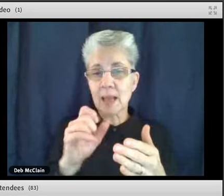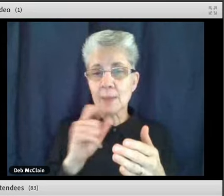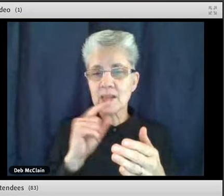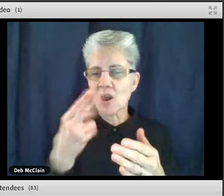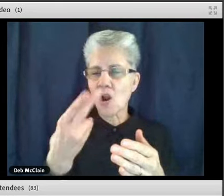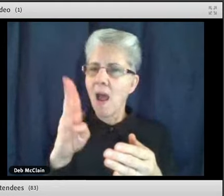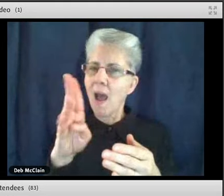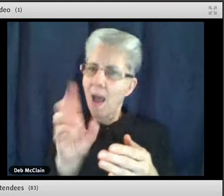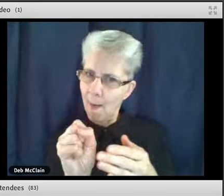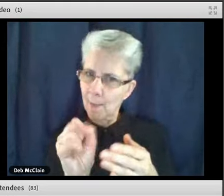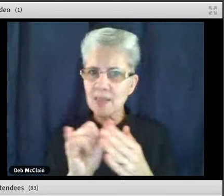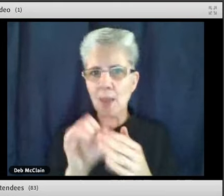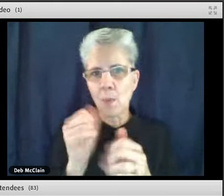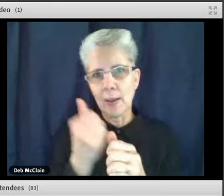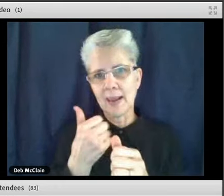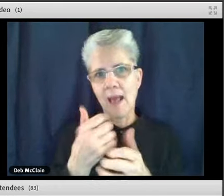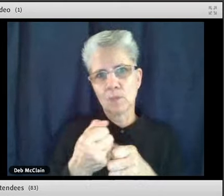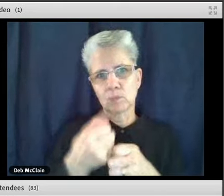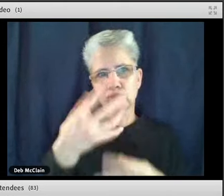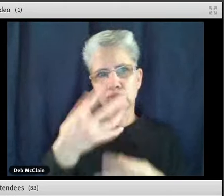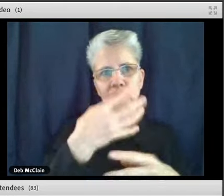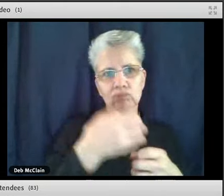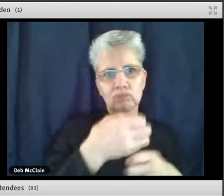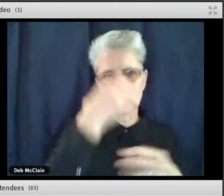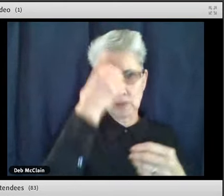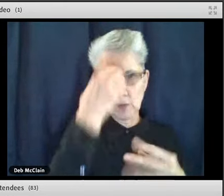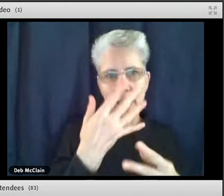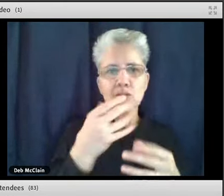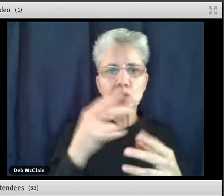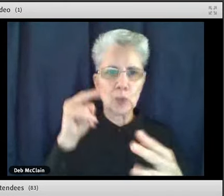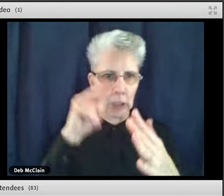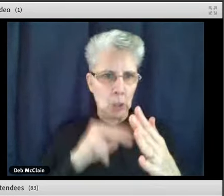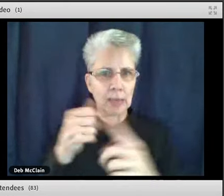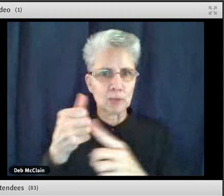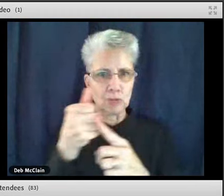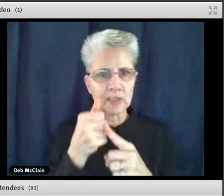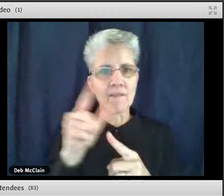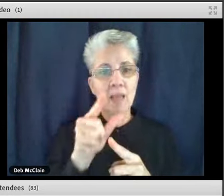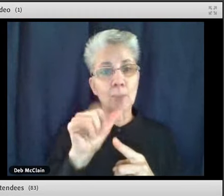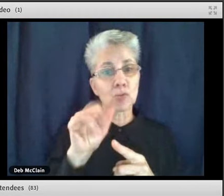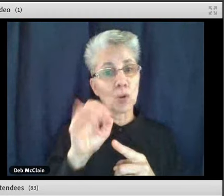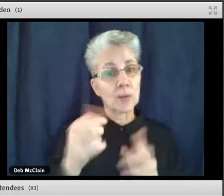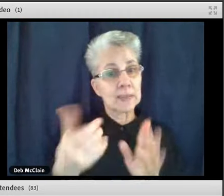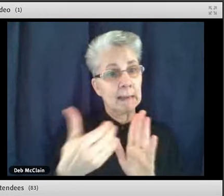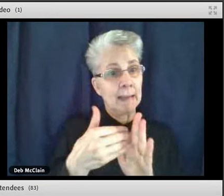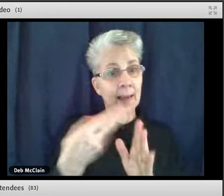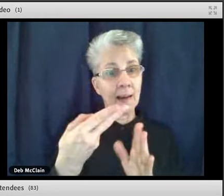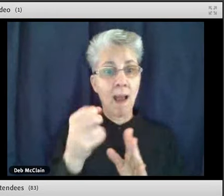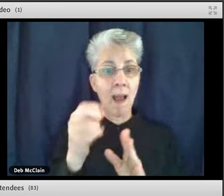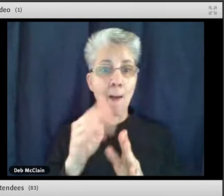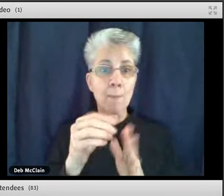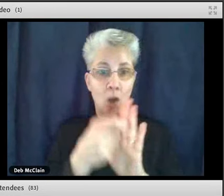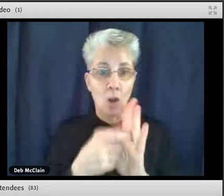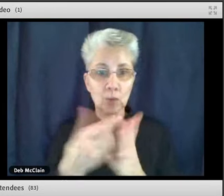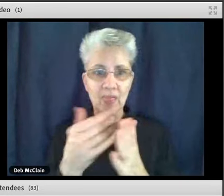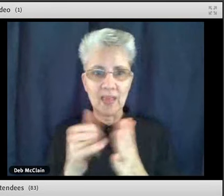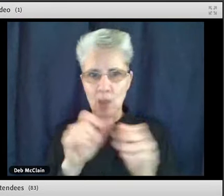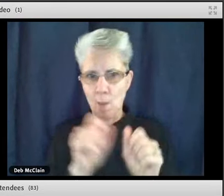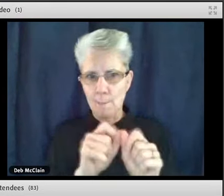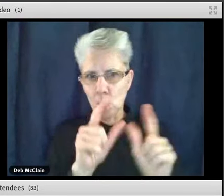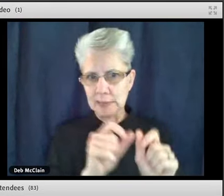public library members. And again, they've compiled information for your library community to respond.